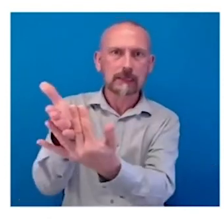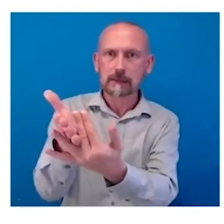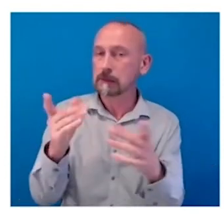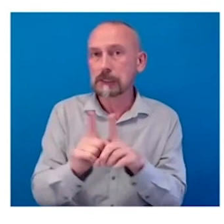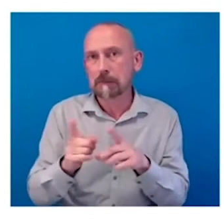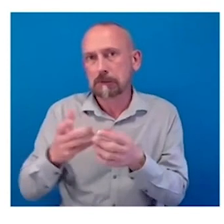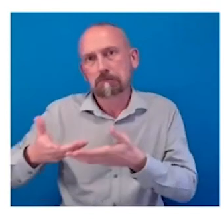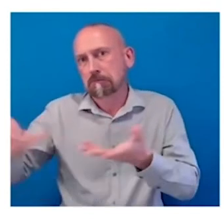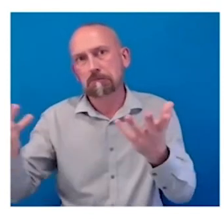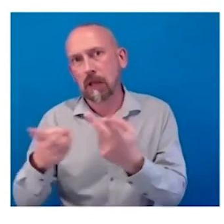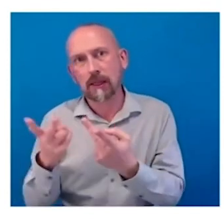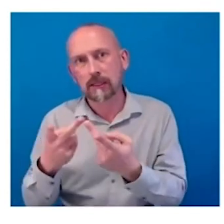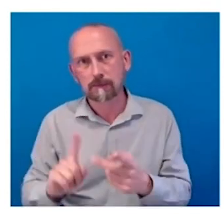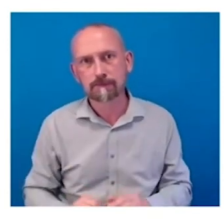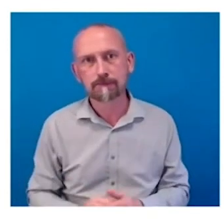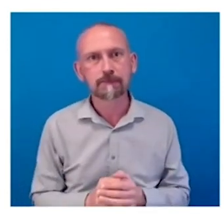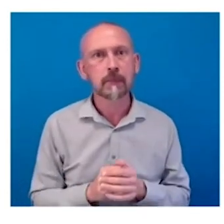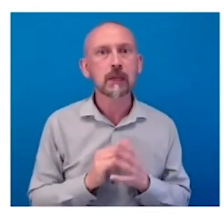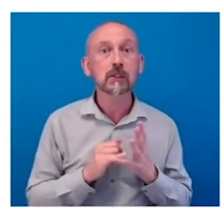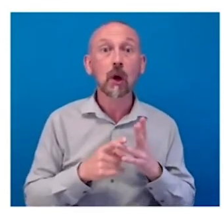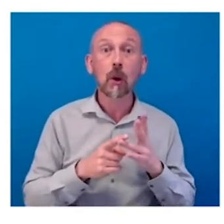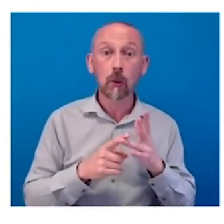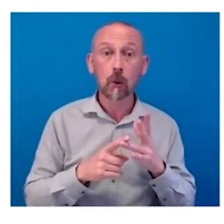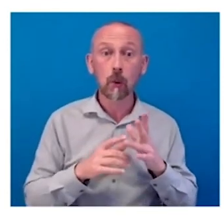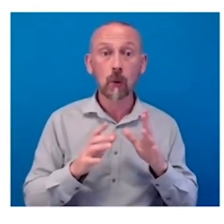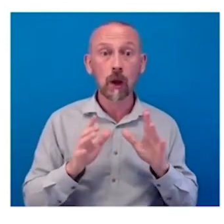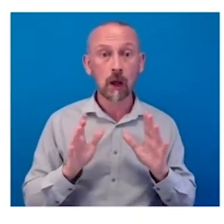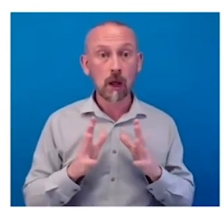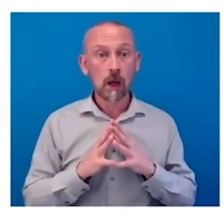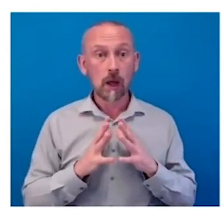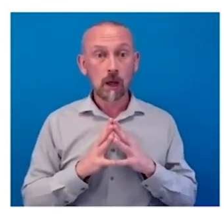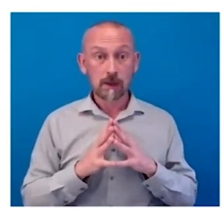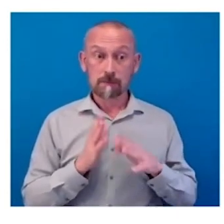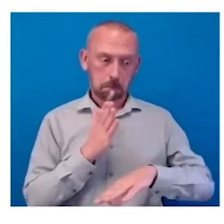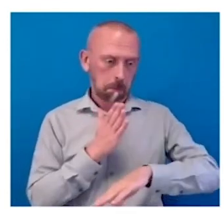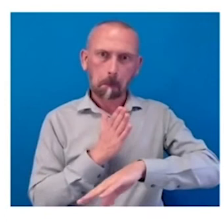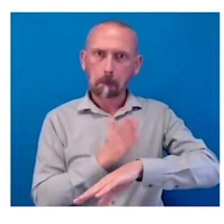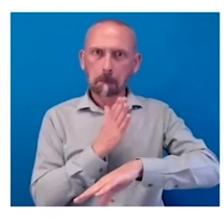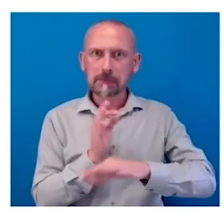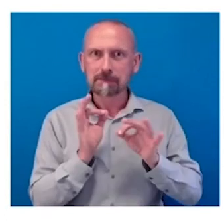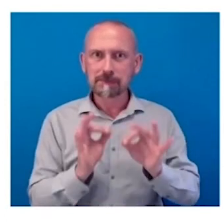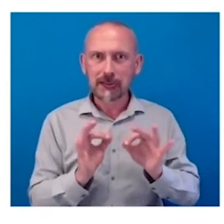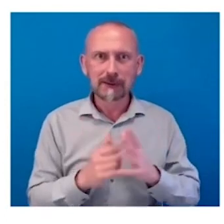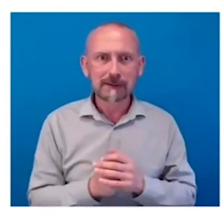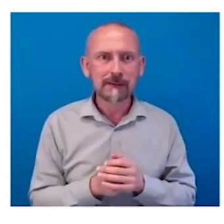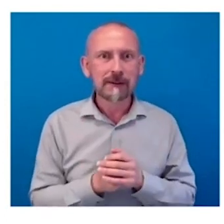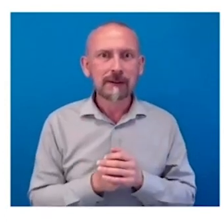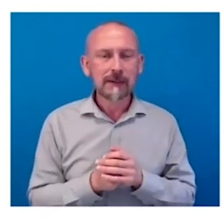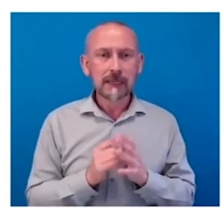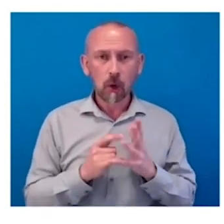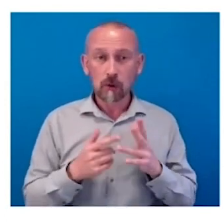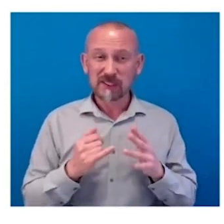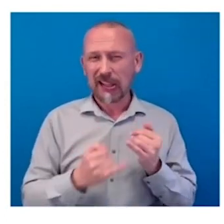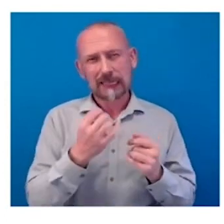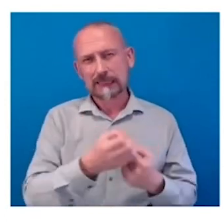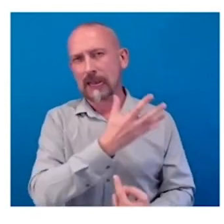else. So, I'm right on time. My last slide here is just a thank